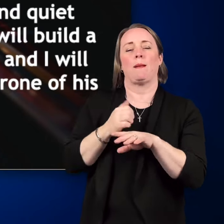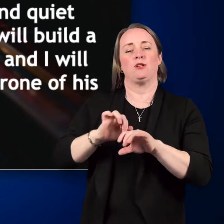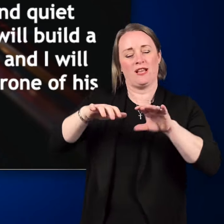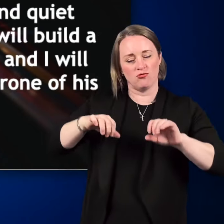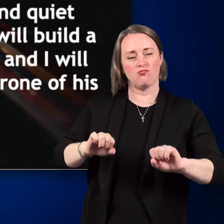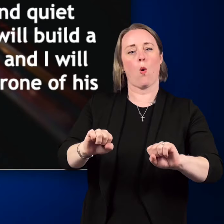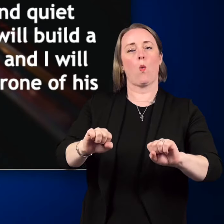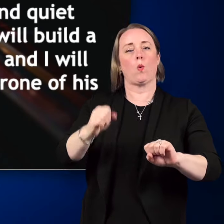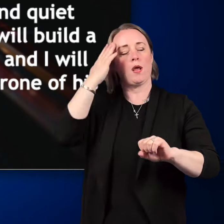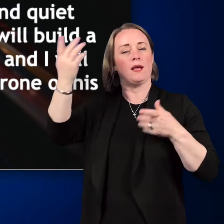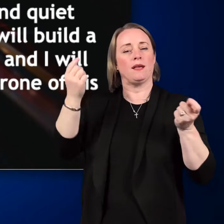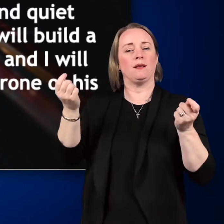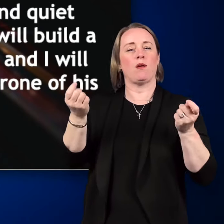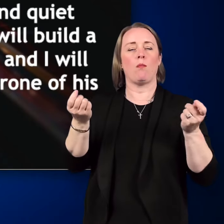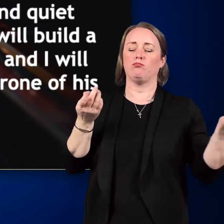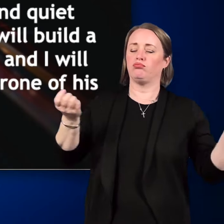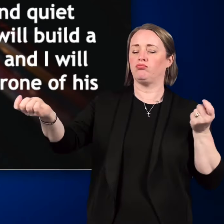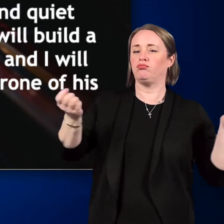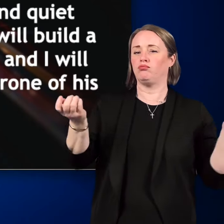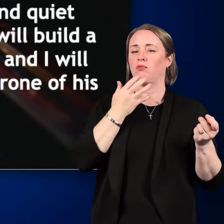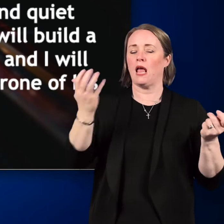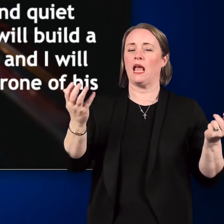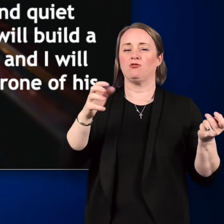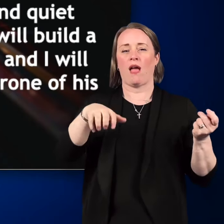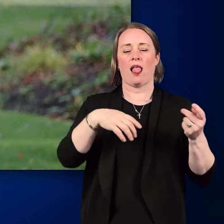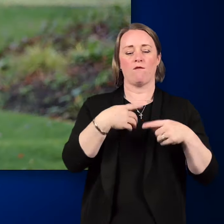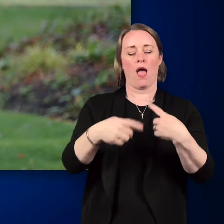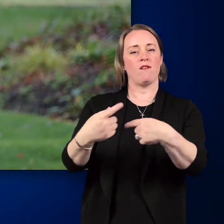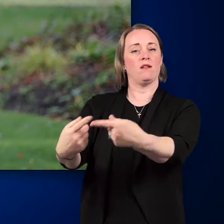of his kingdom over Israel forever.